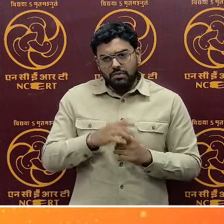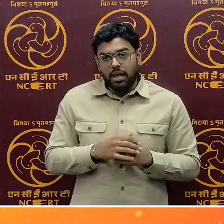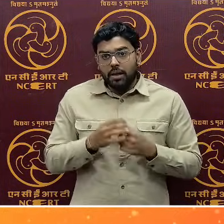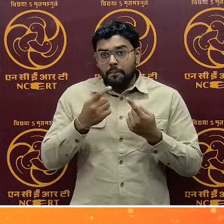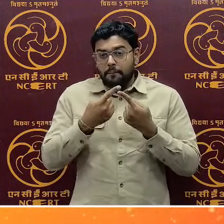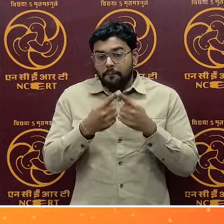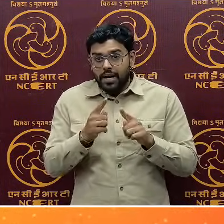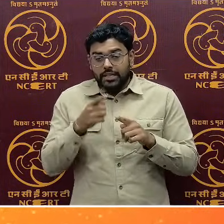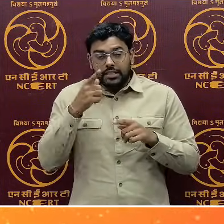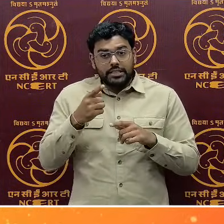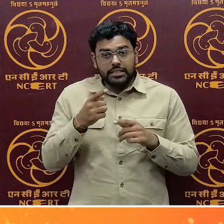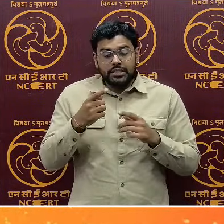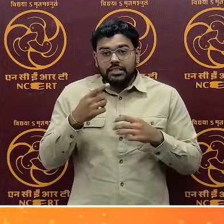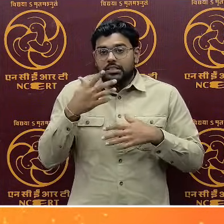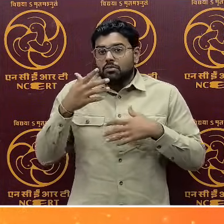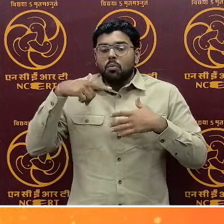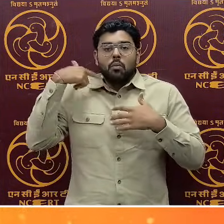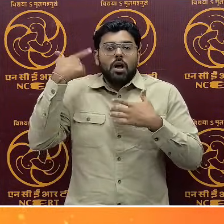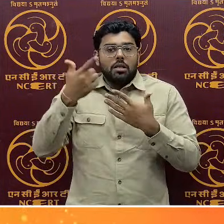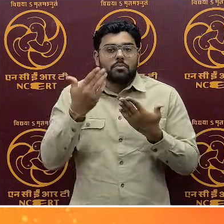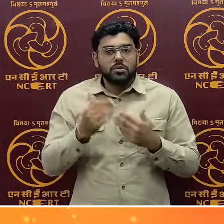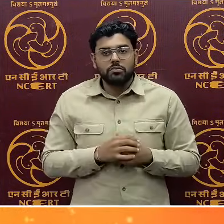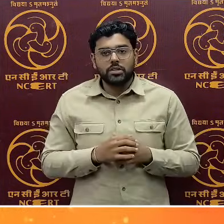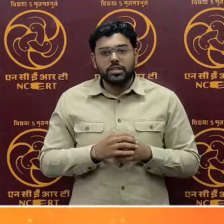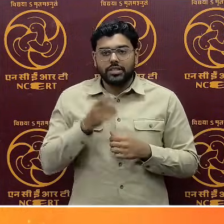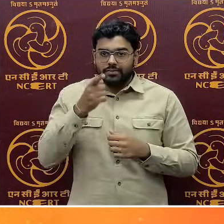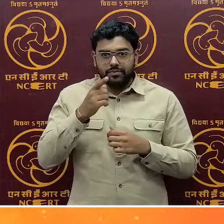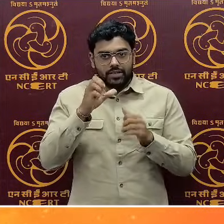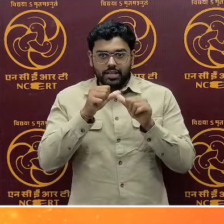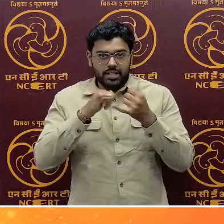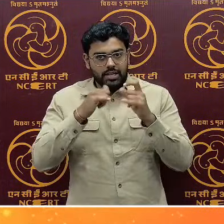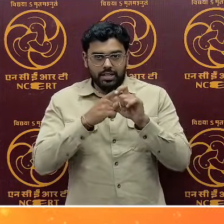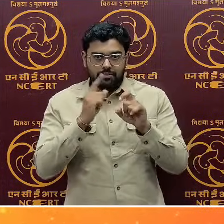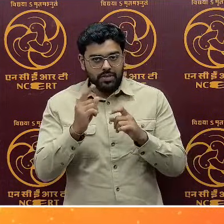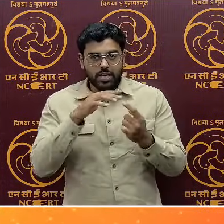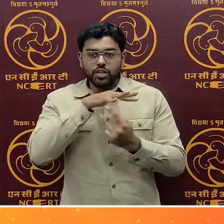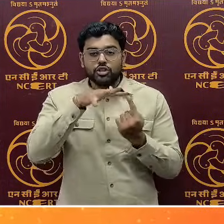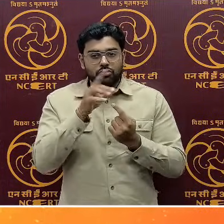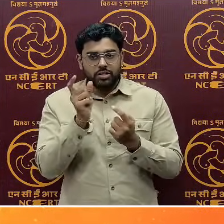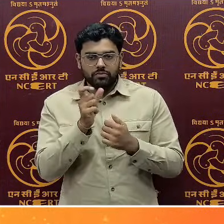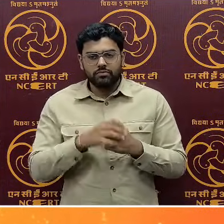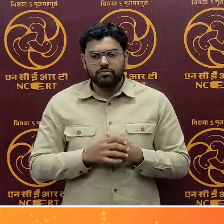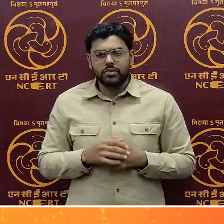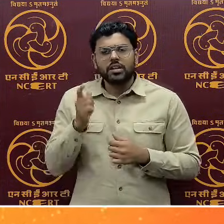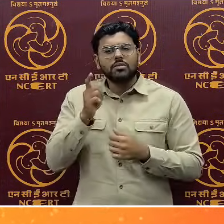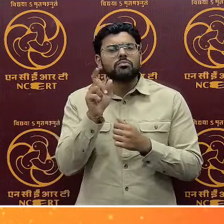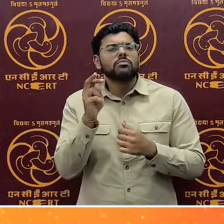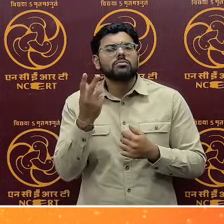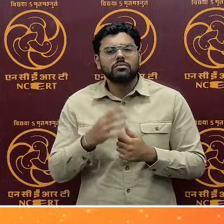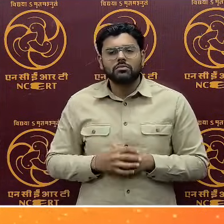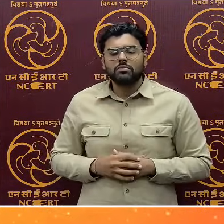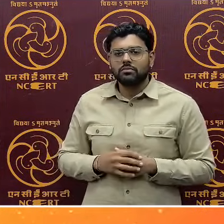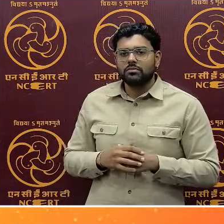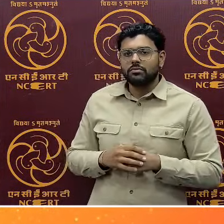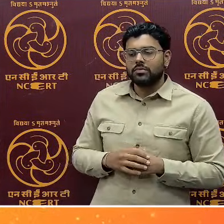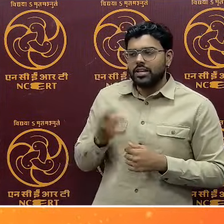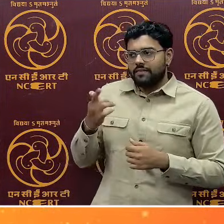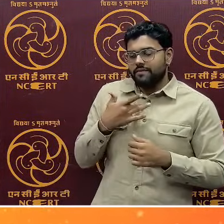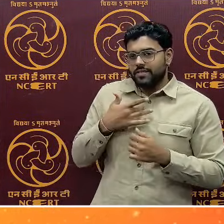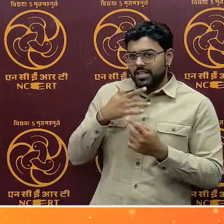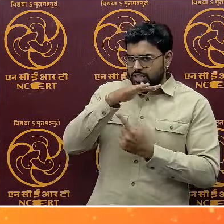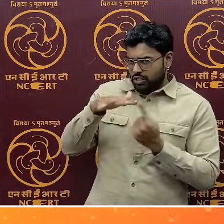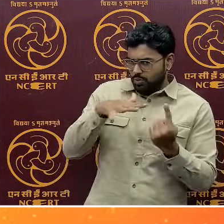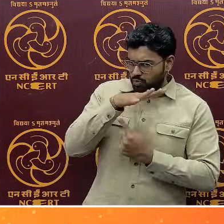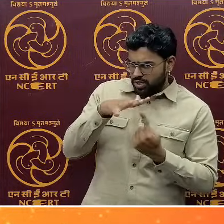sang melodiously later. So there is one case here also. But Yeah. which case is it about? So seems like some